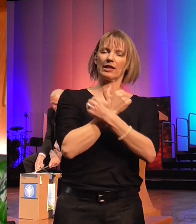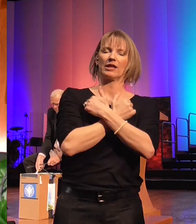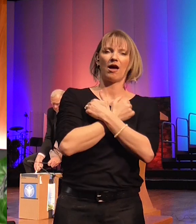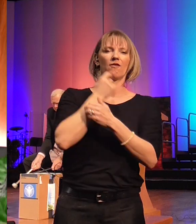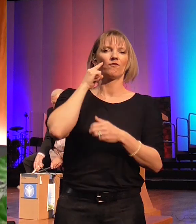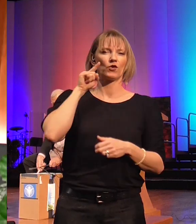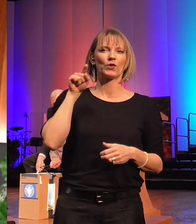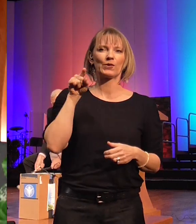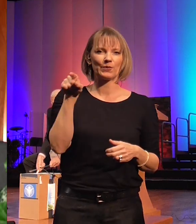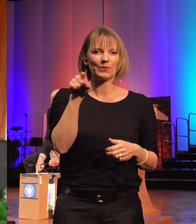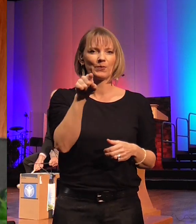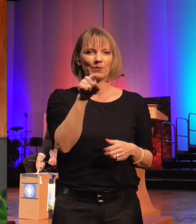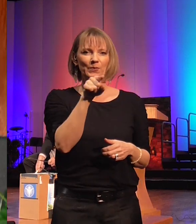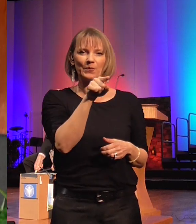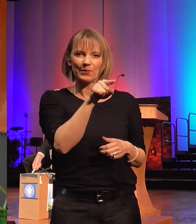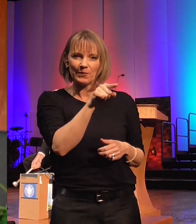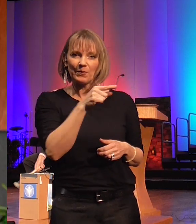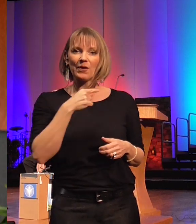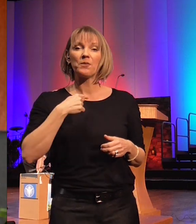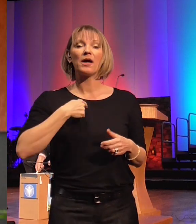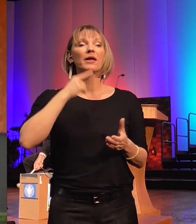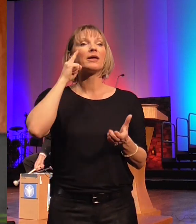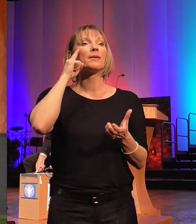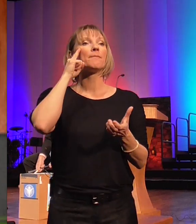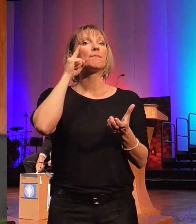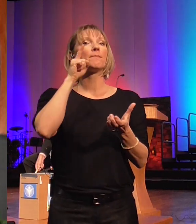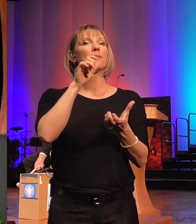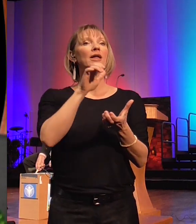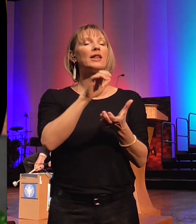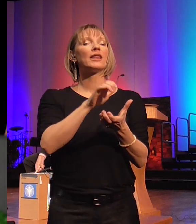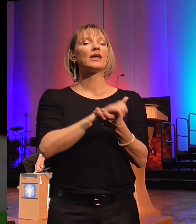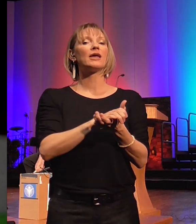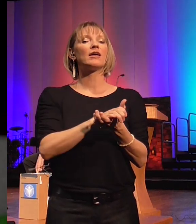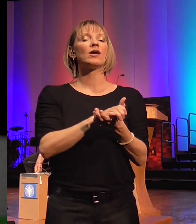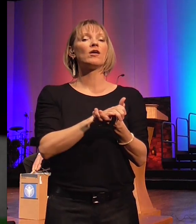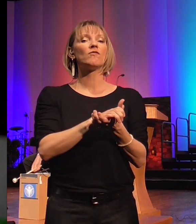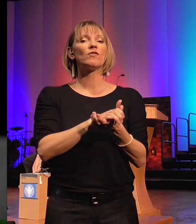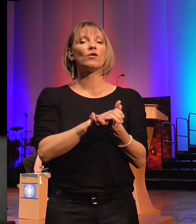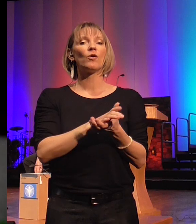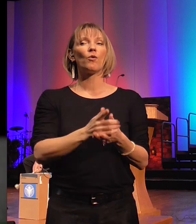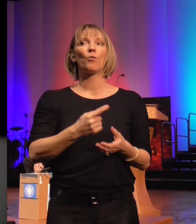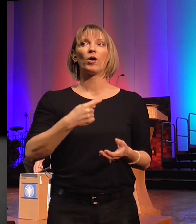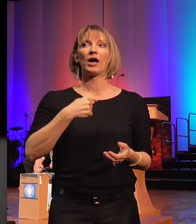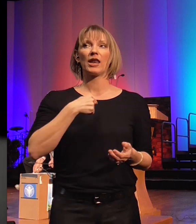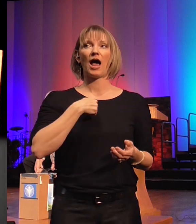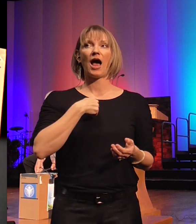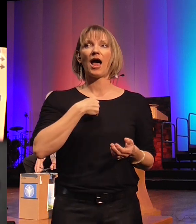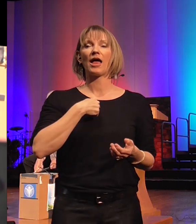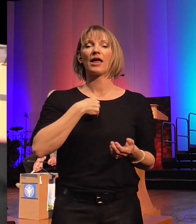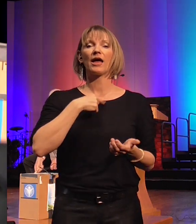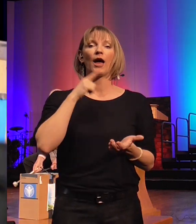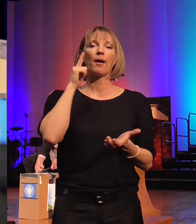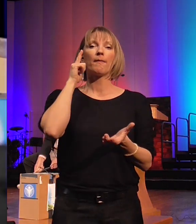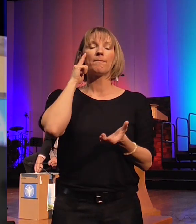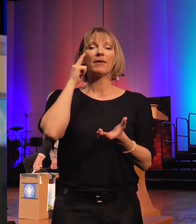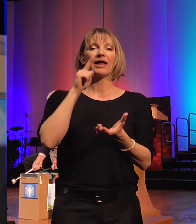for you. And what I believe, what